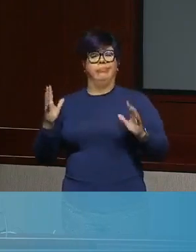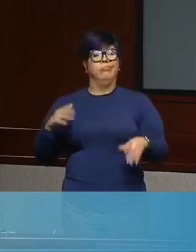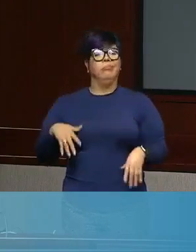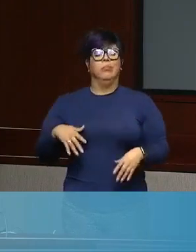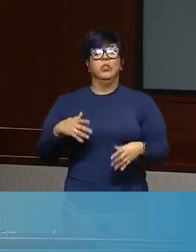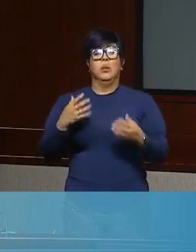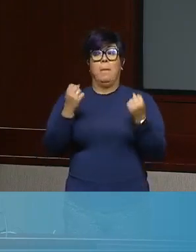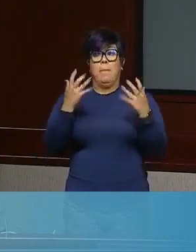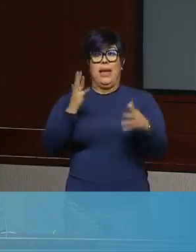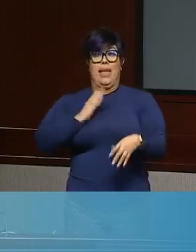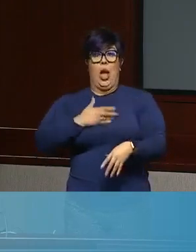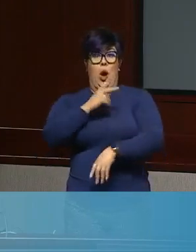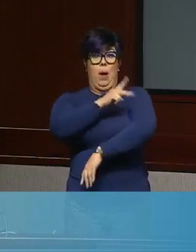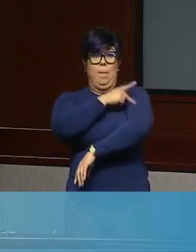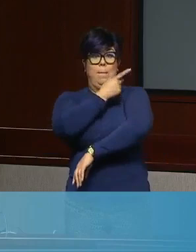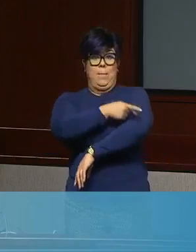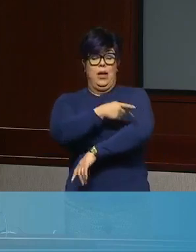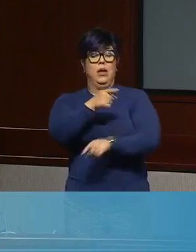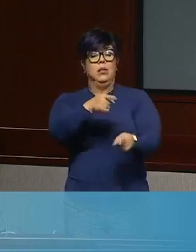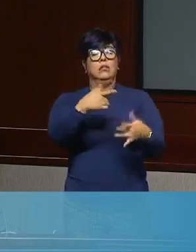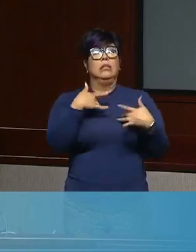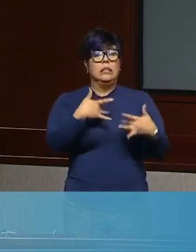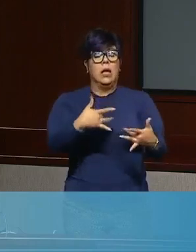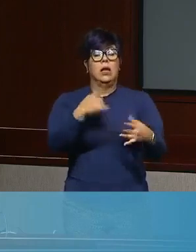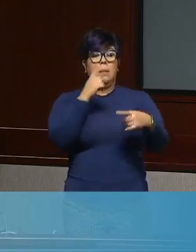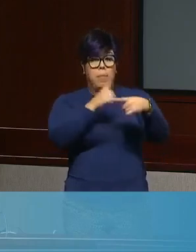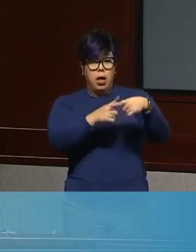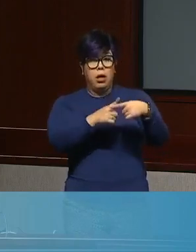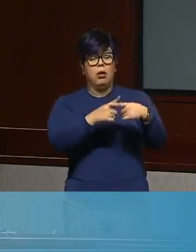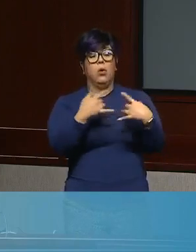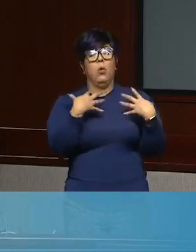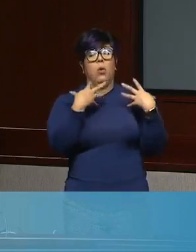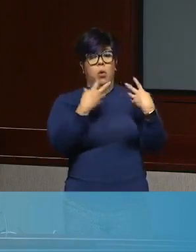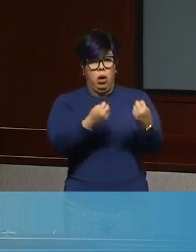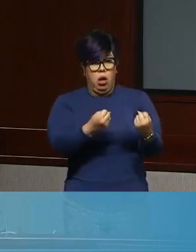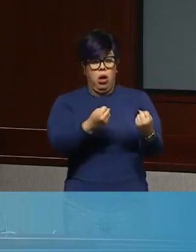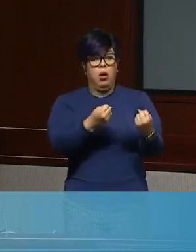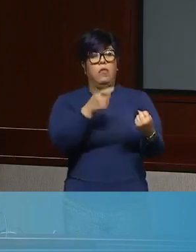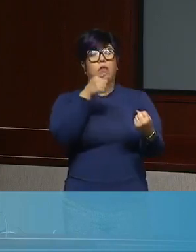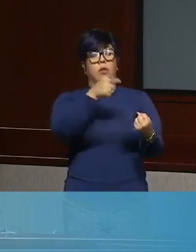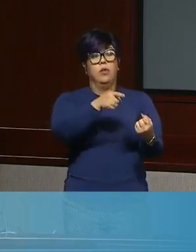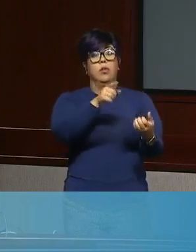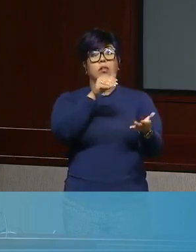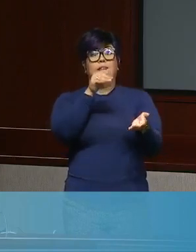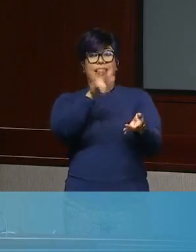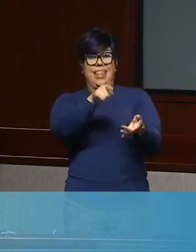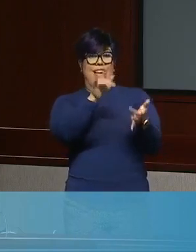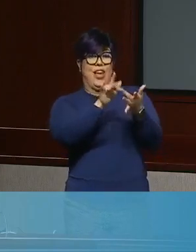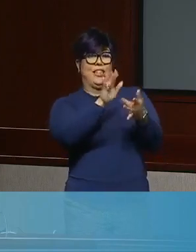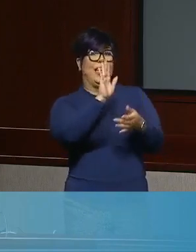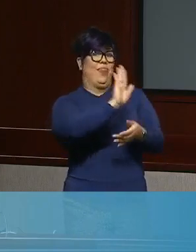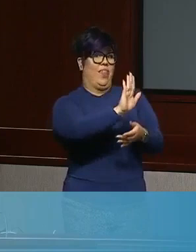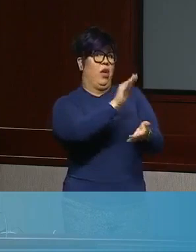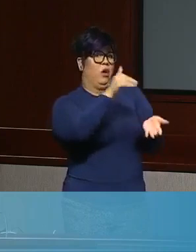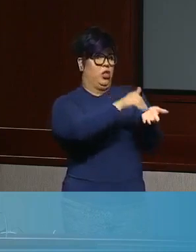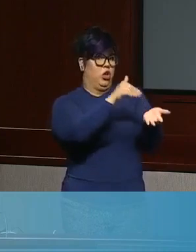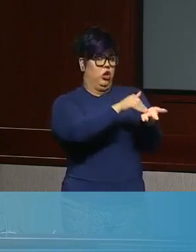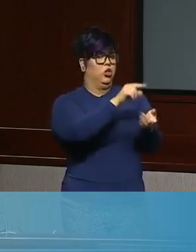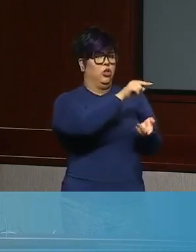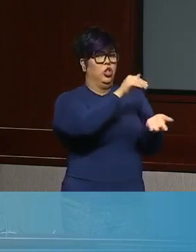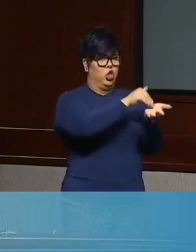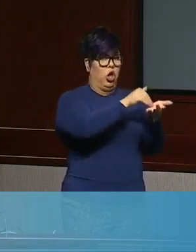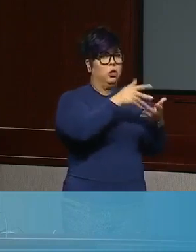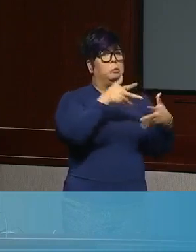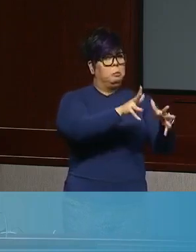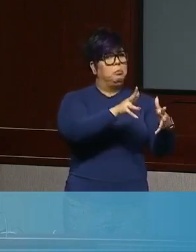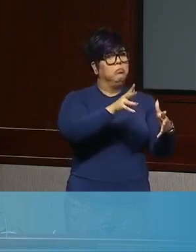patients is that they are following up with their healthcare providers, and those healthcare providers are releasing them off of isolation. And so since we at the